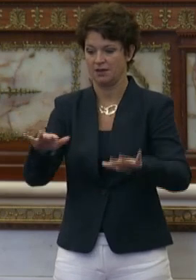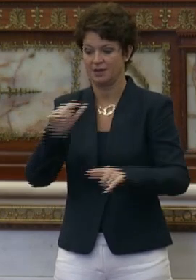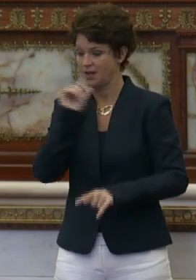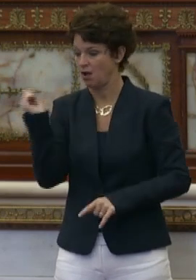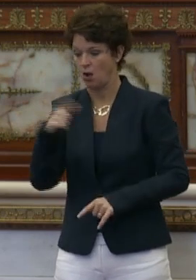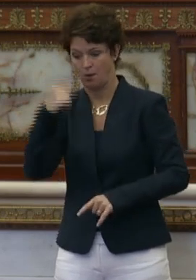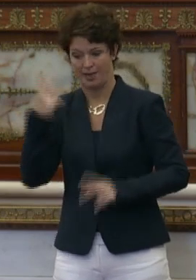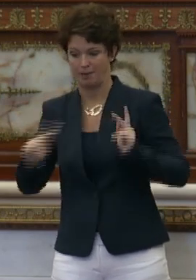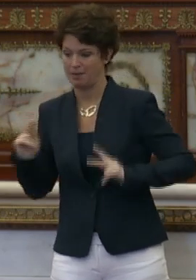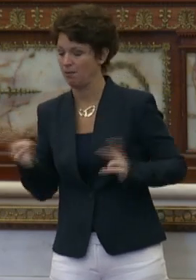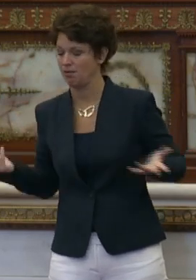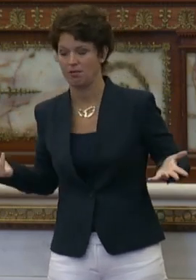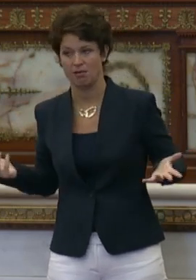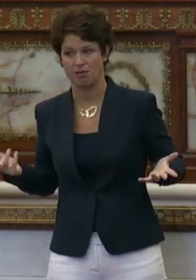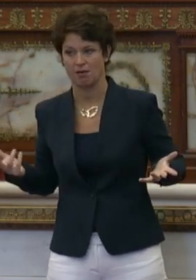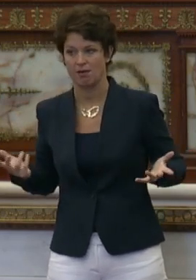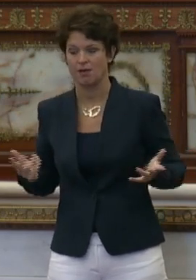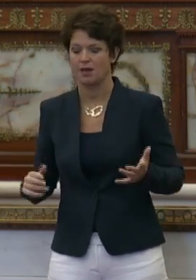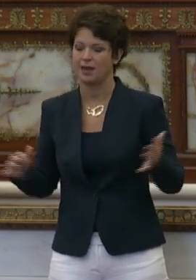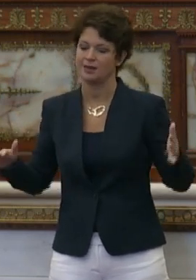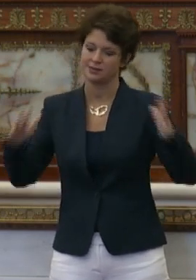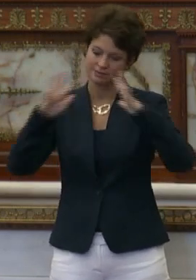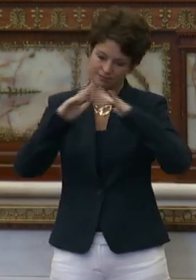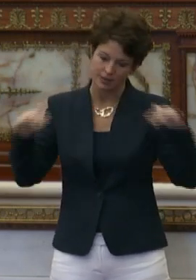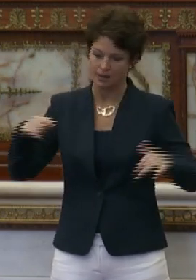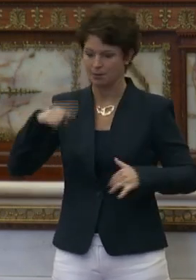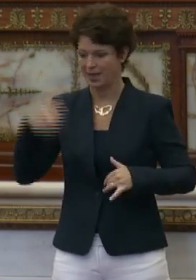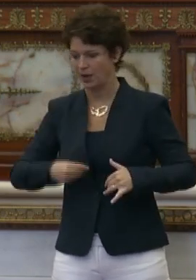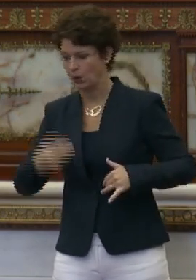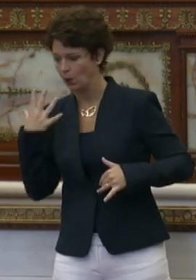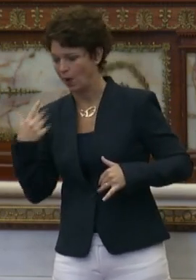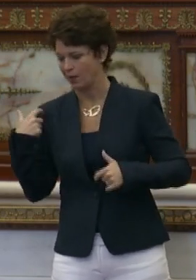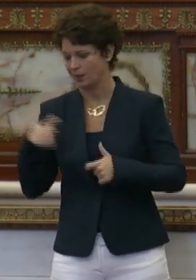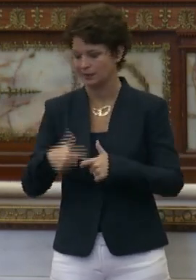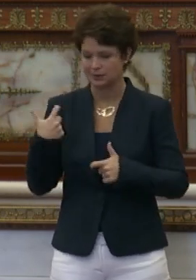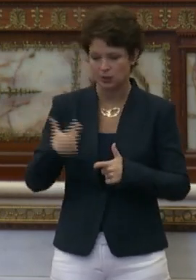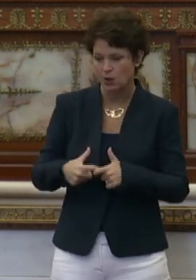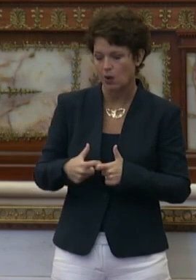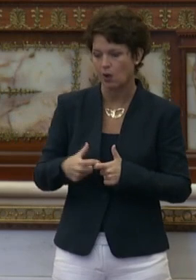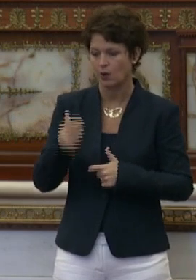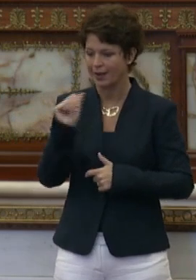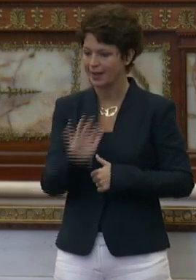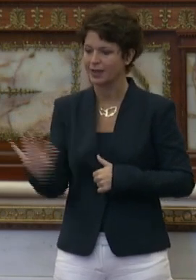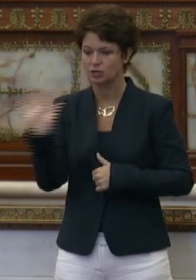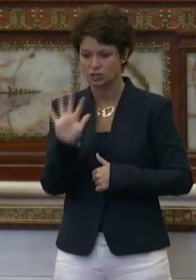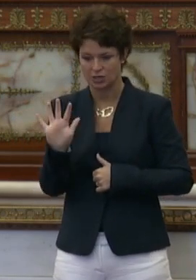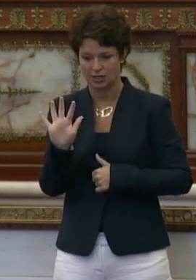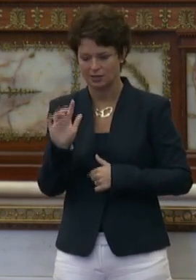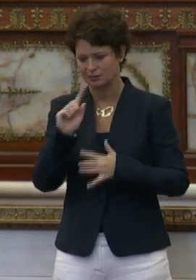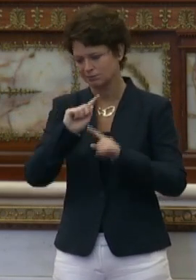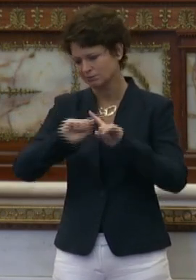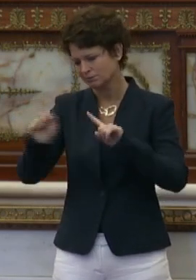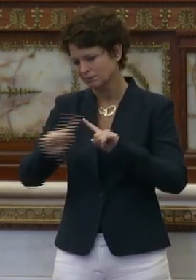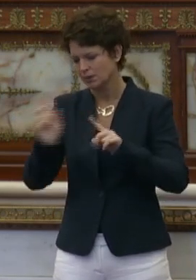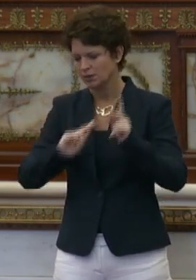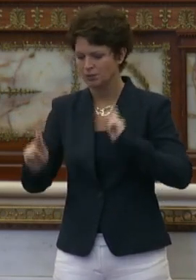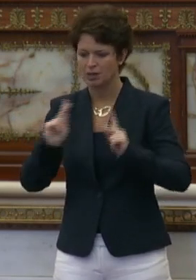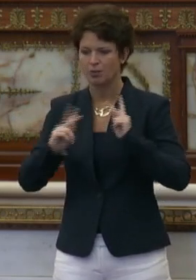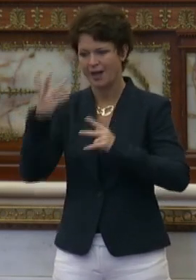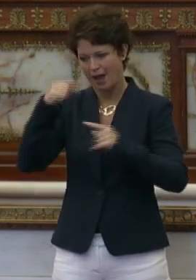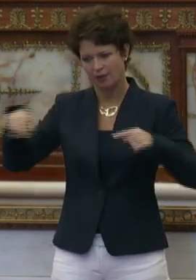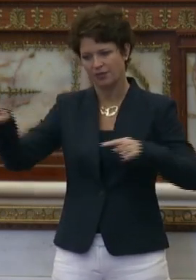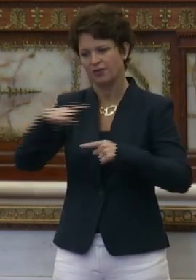people. It's a coalition of Black, white, Latino, Asian, that are out there on the front